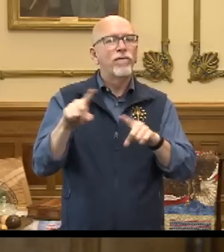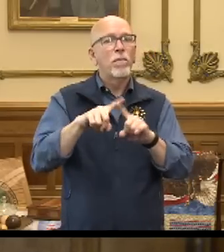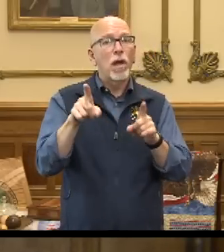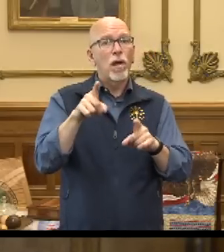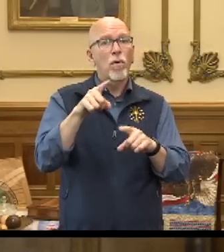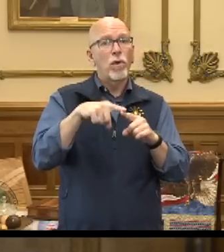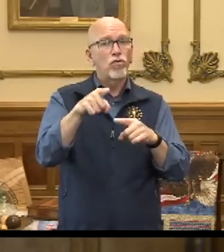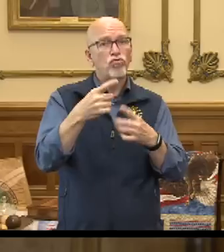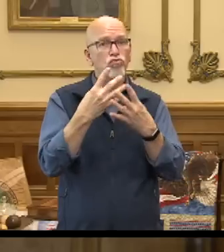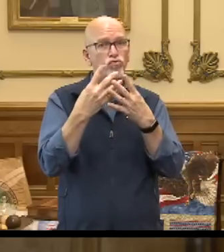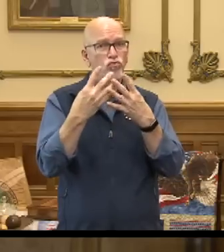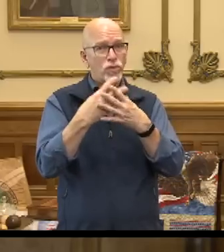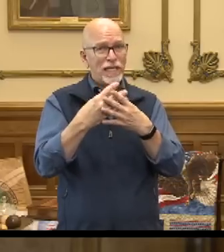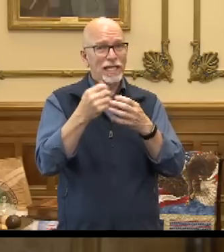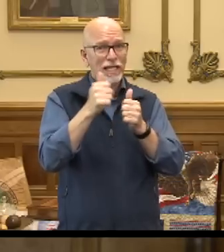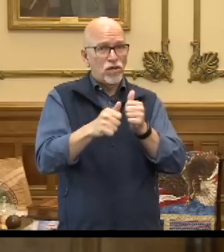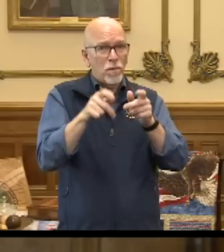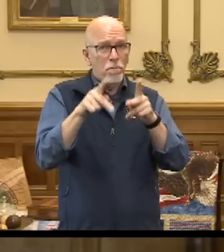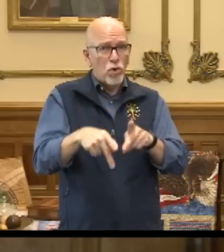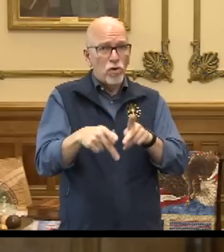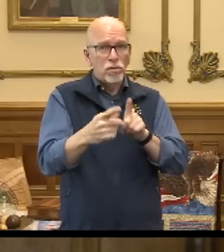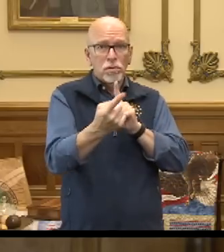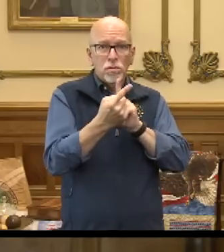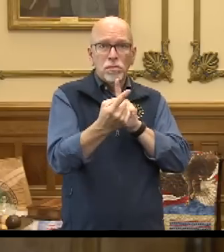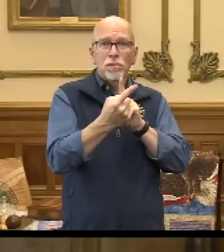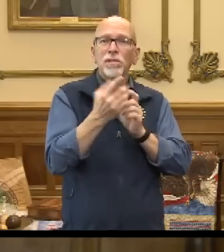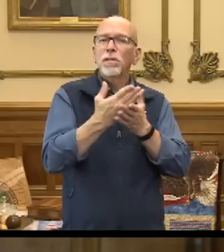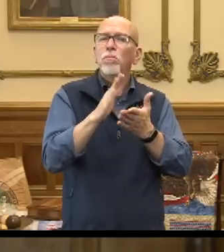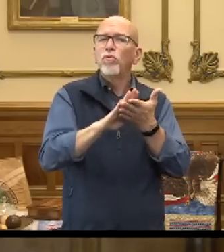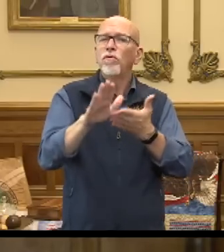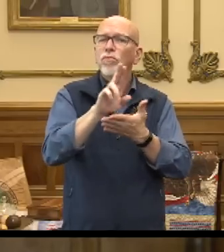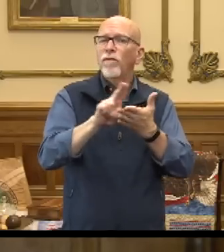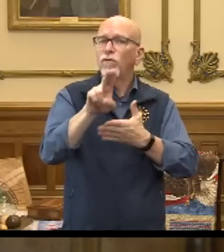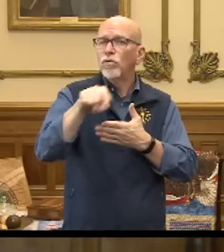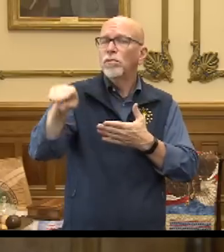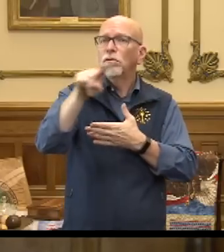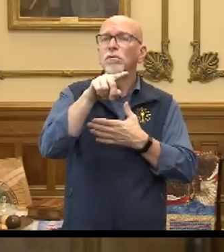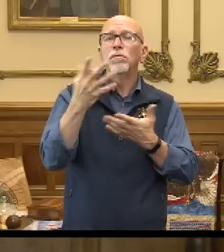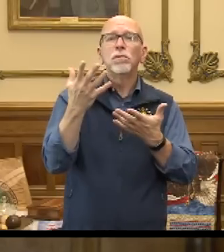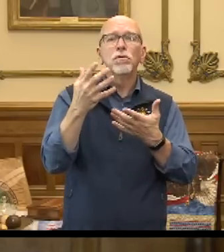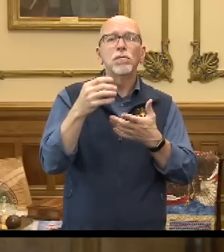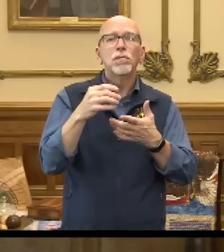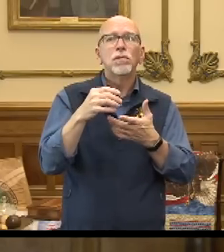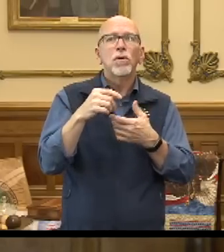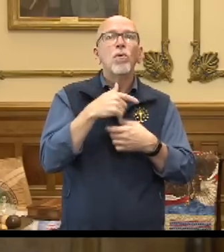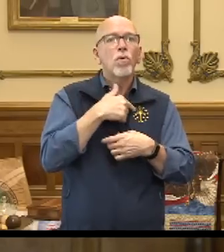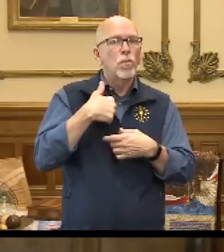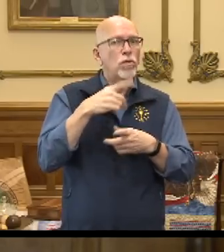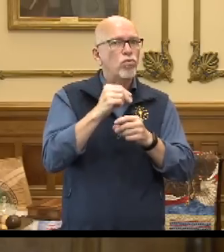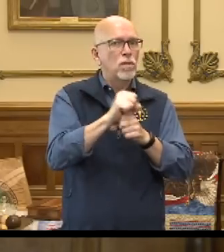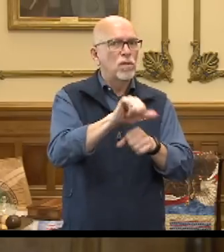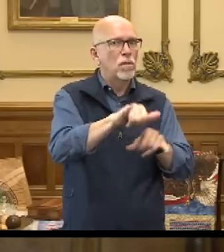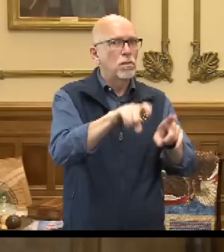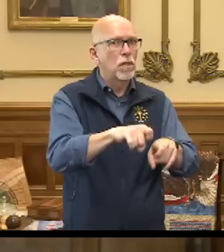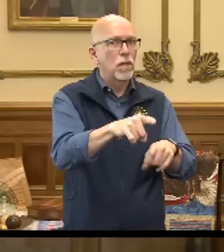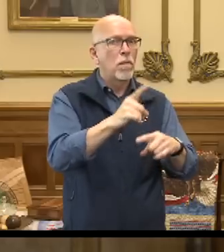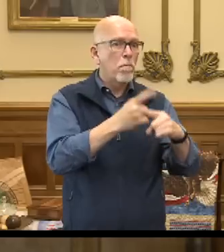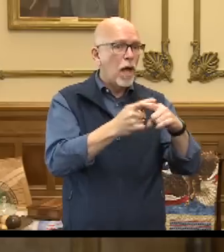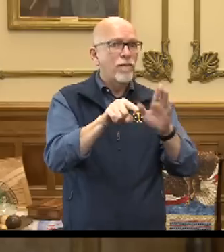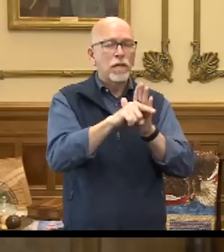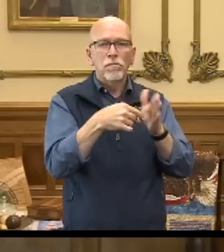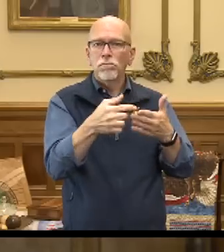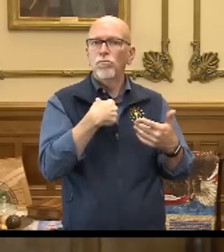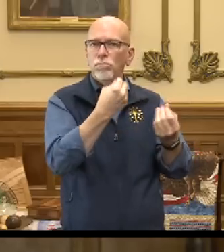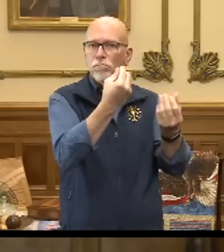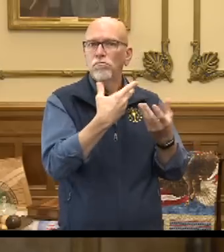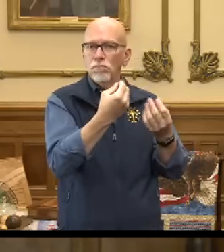when you're screening individuals, as some of the universities are and other areas, we do get those tests, the positives and the negatives.